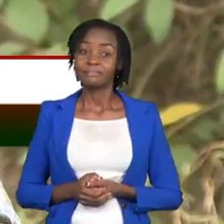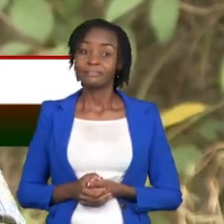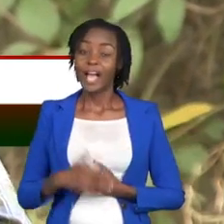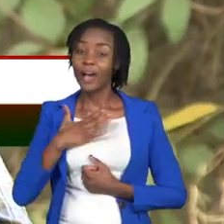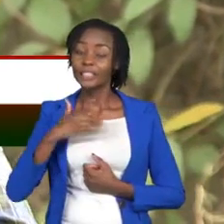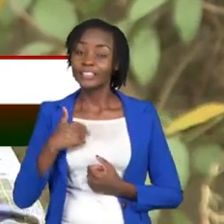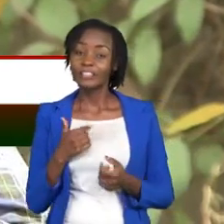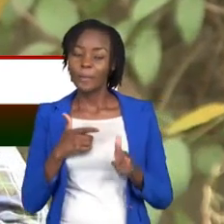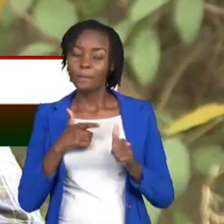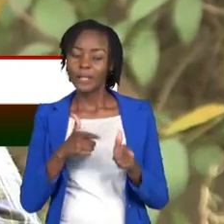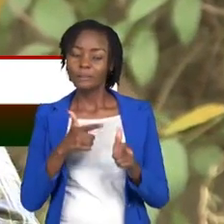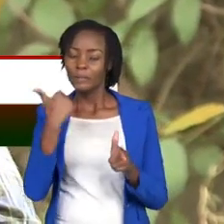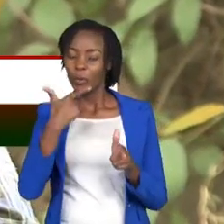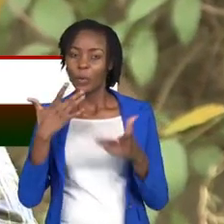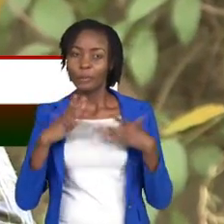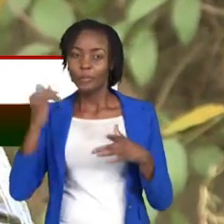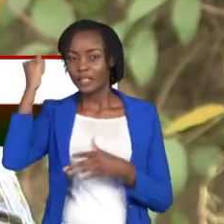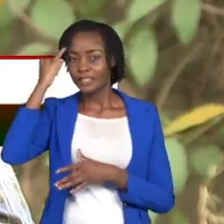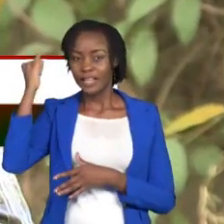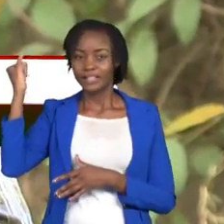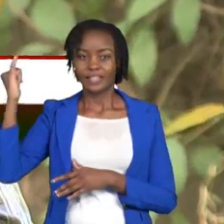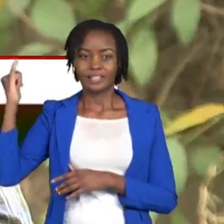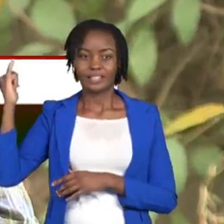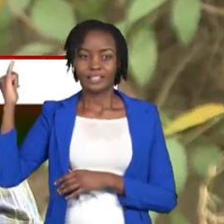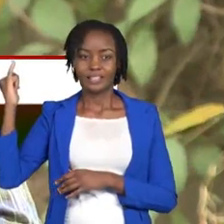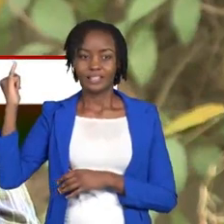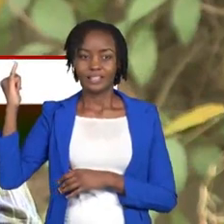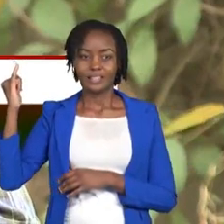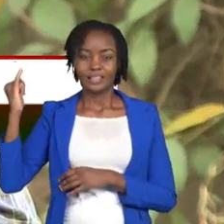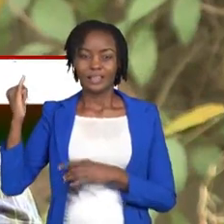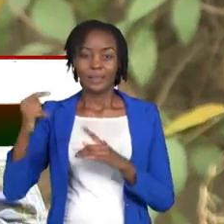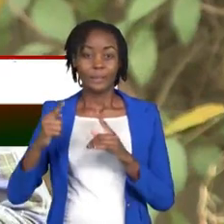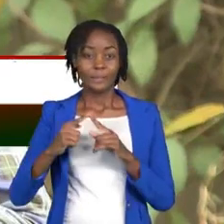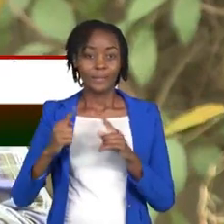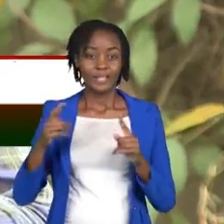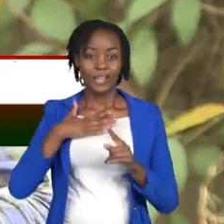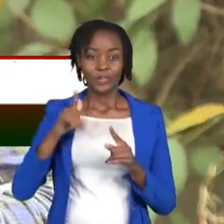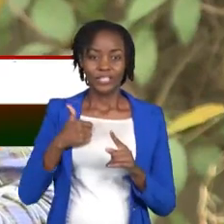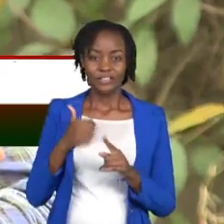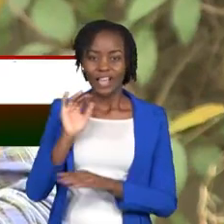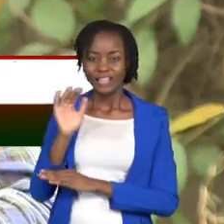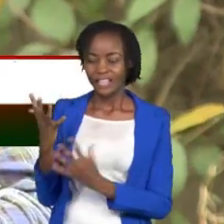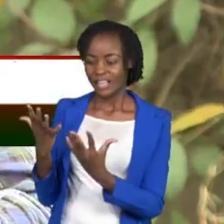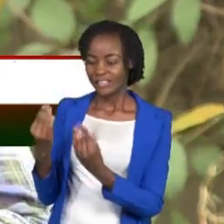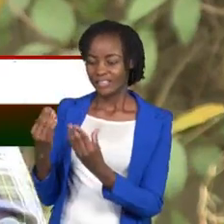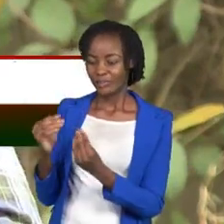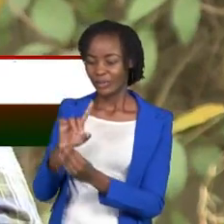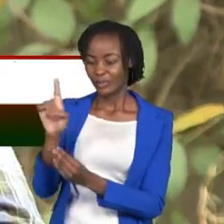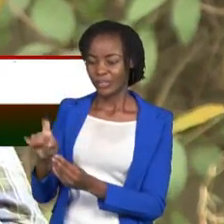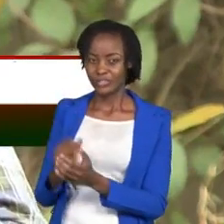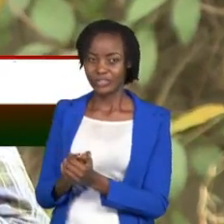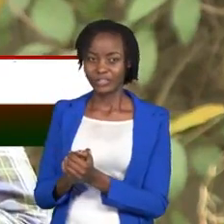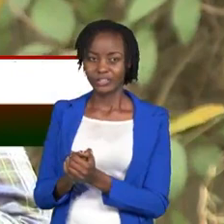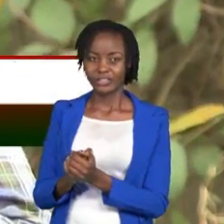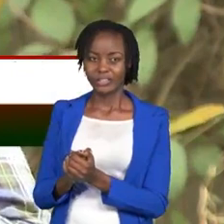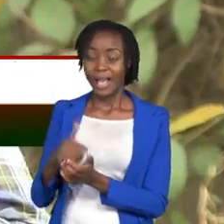attacking people's ideologies. But I think now, you see, now that's where we are coming from. That you asked a simple question of, who's your hero? And instead of saying